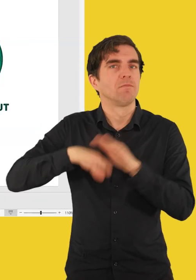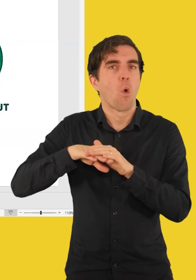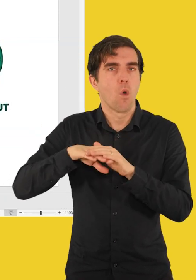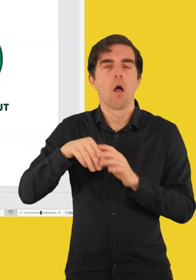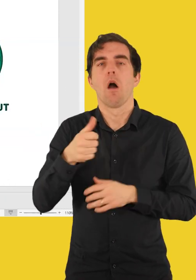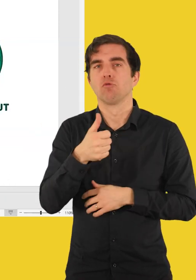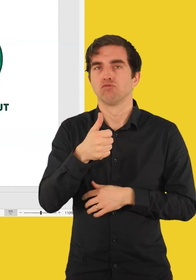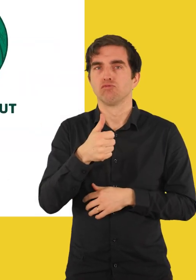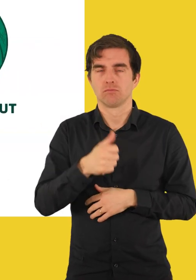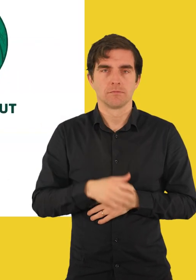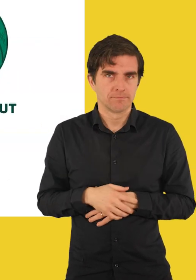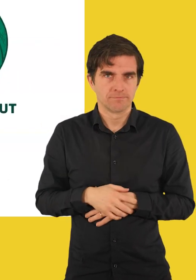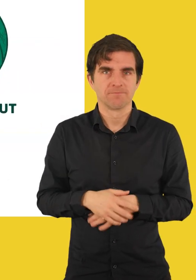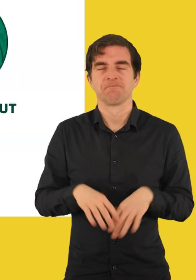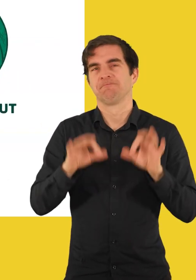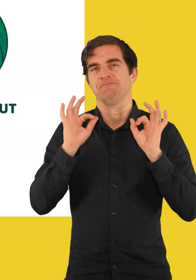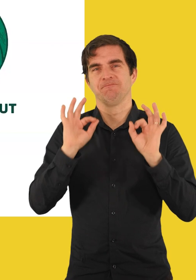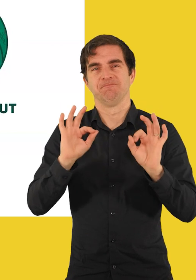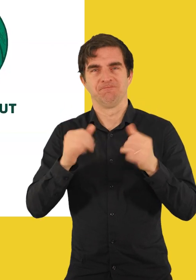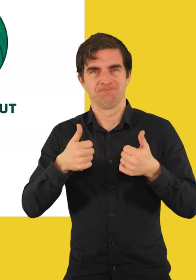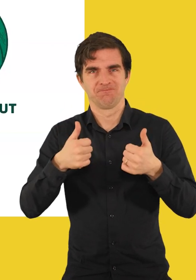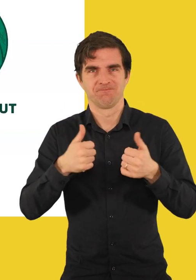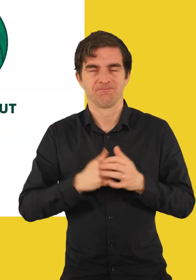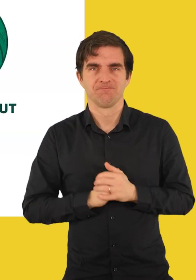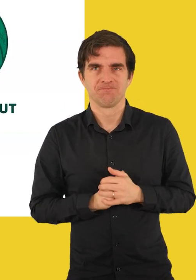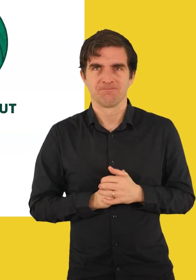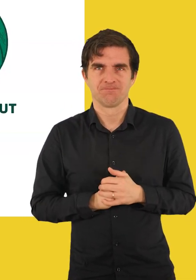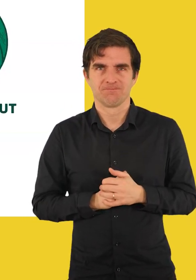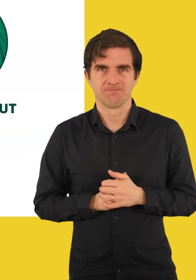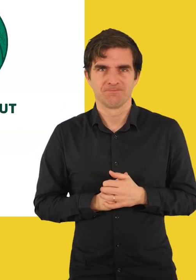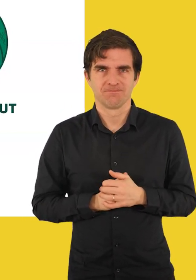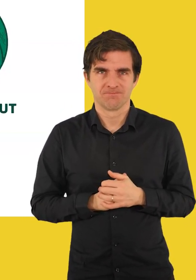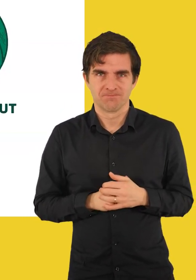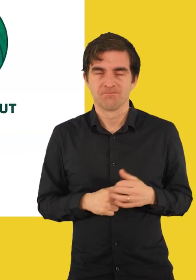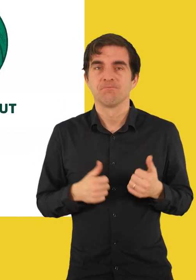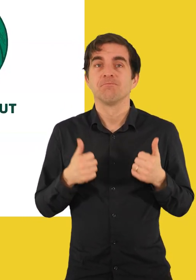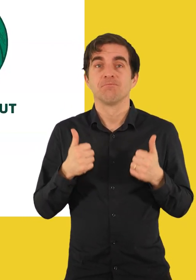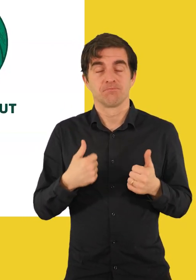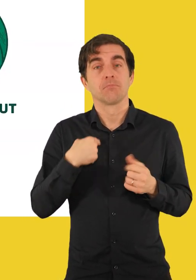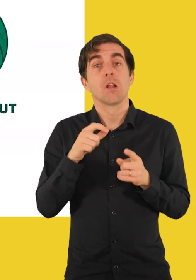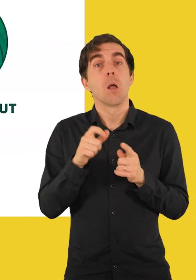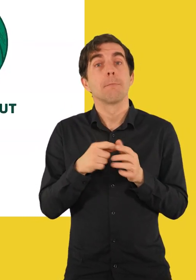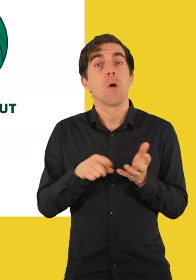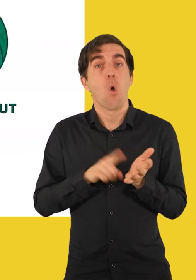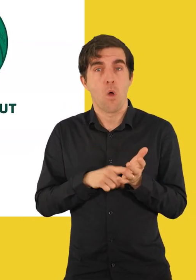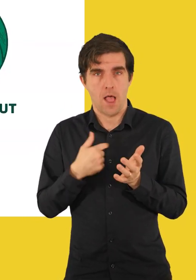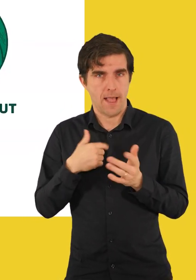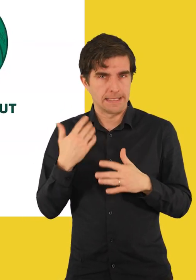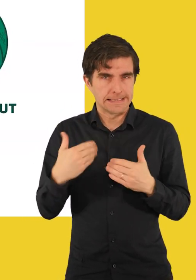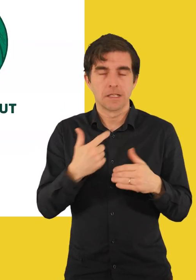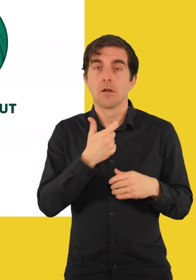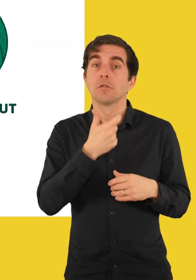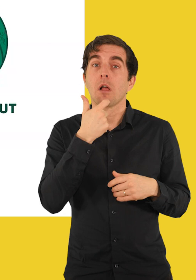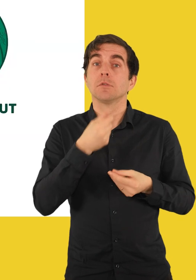though. Yeah. Yeah, Okay, great. here you are. Hello everyone, so my name is Paul and I'm working